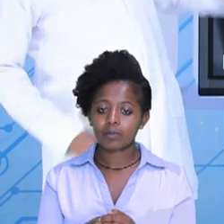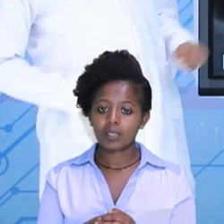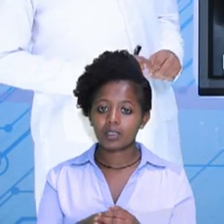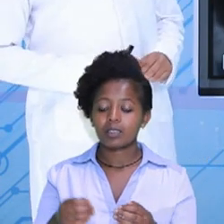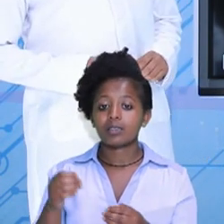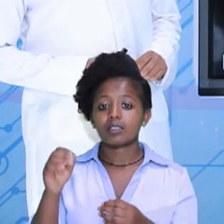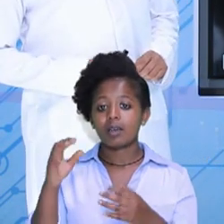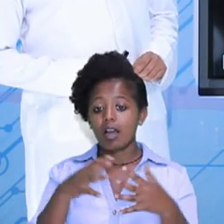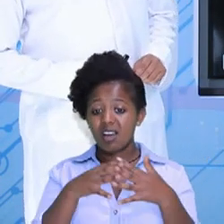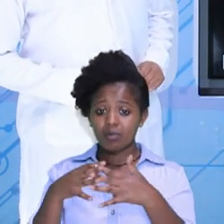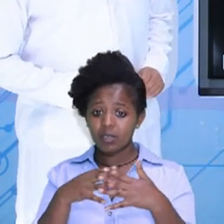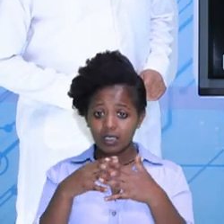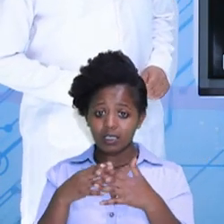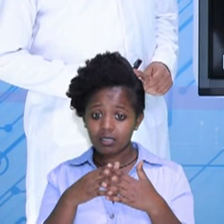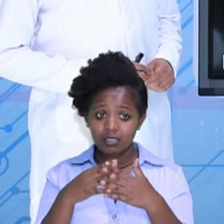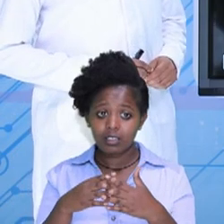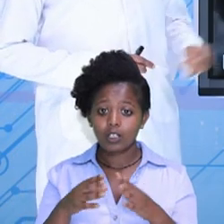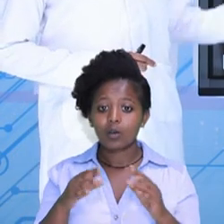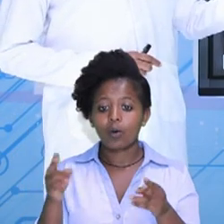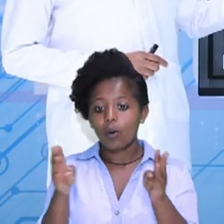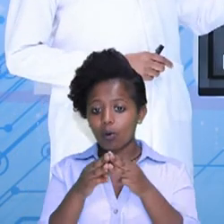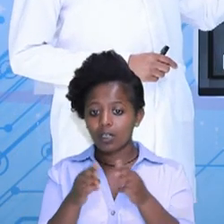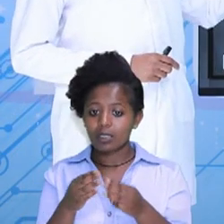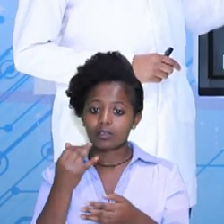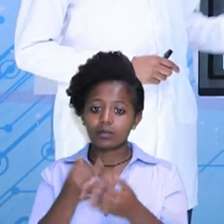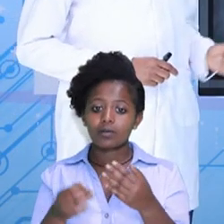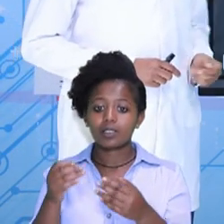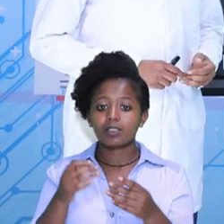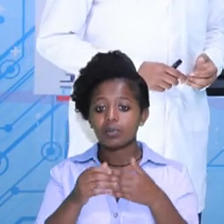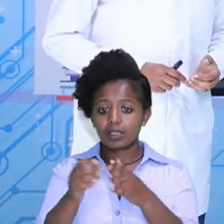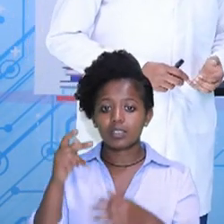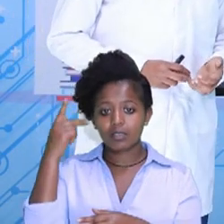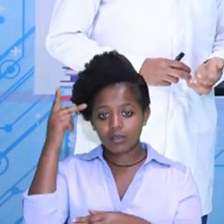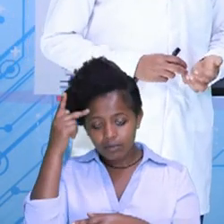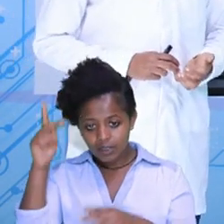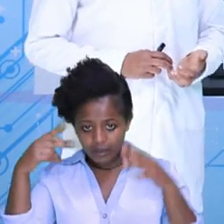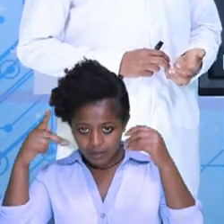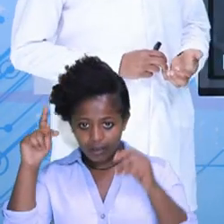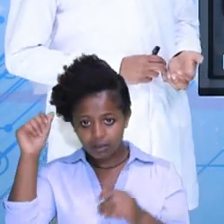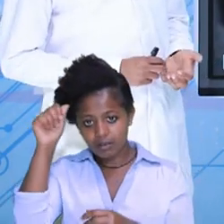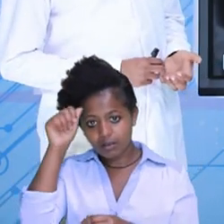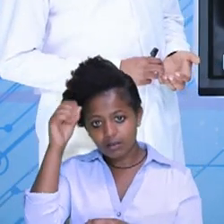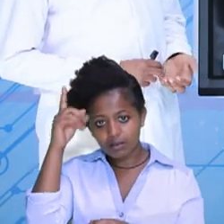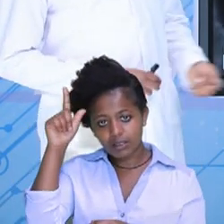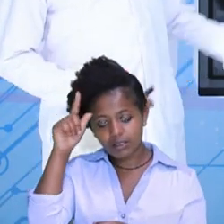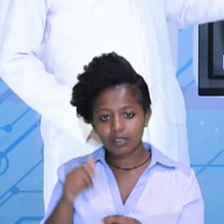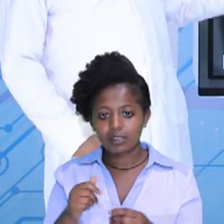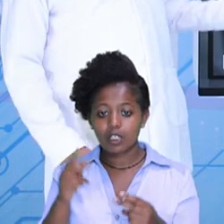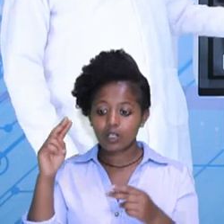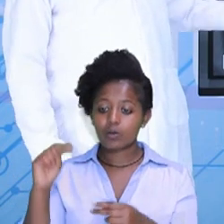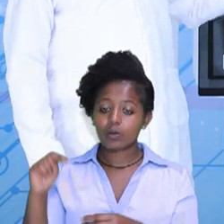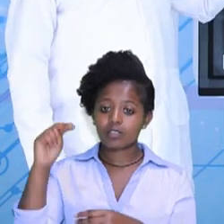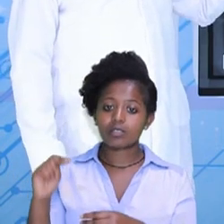The American Congress voted for US President Lyndon Johnson's request to against North Vietnam